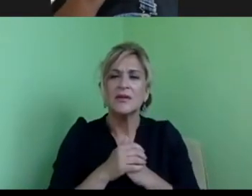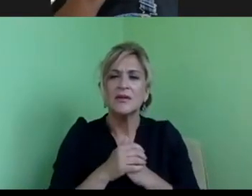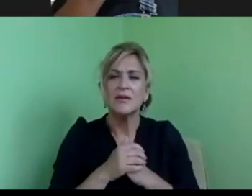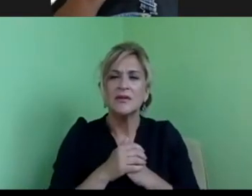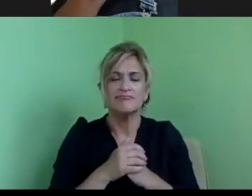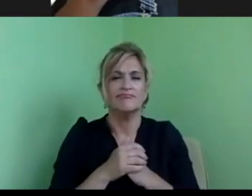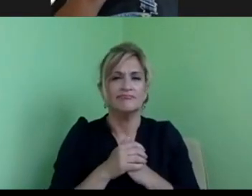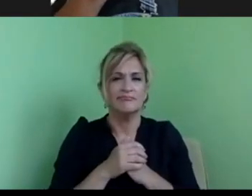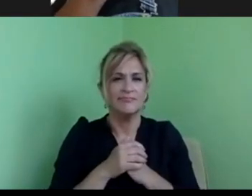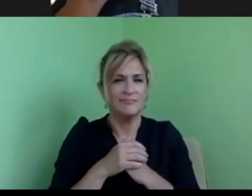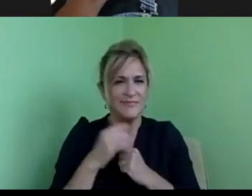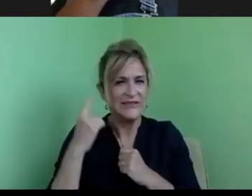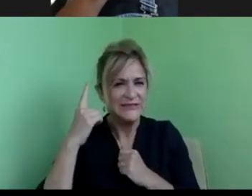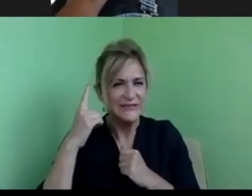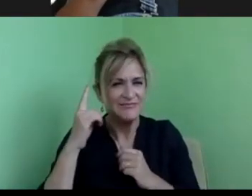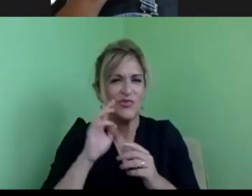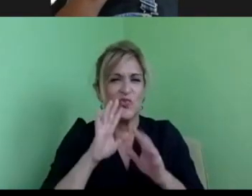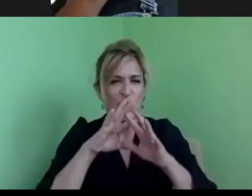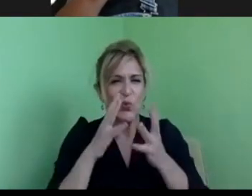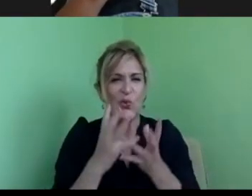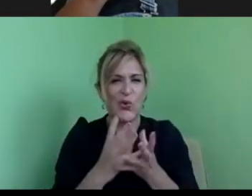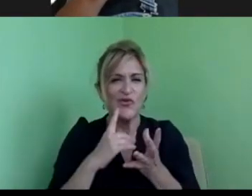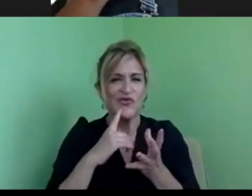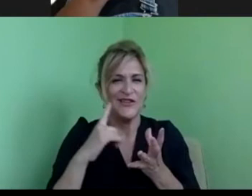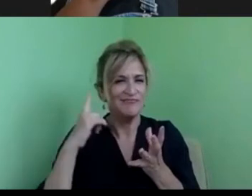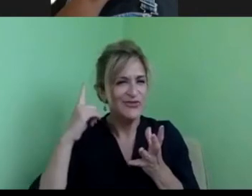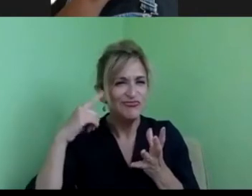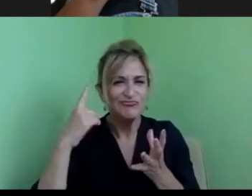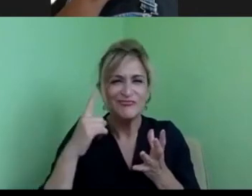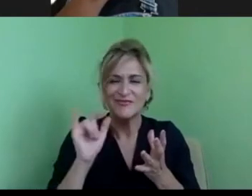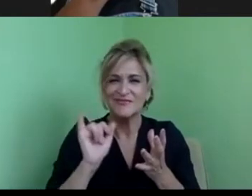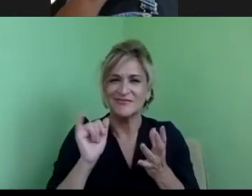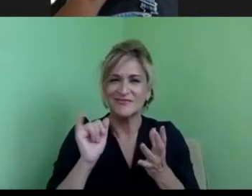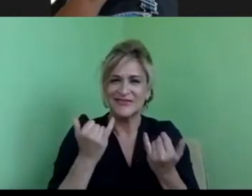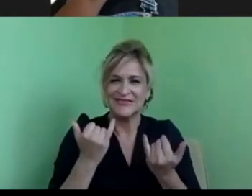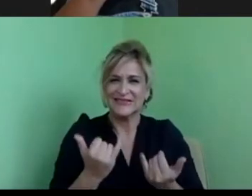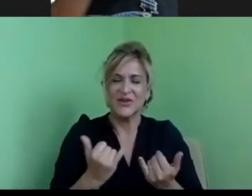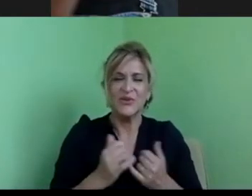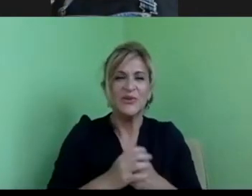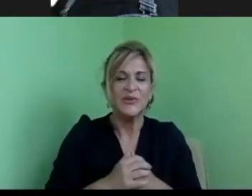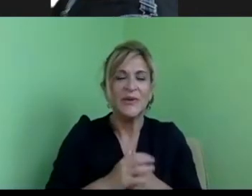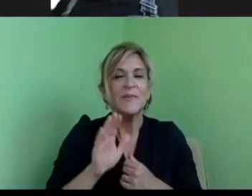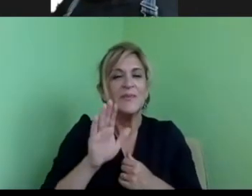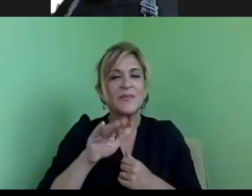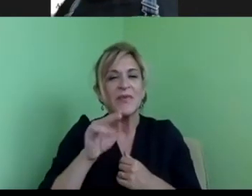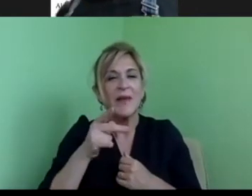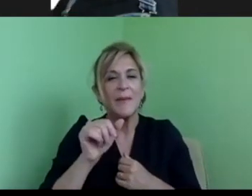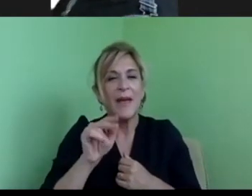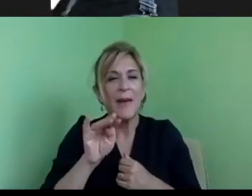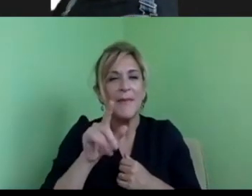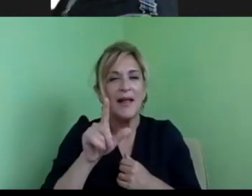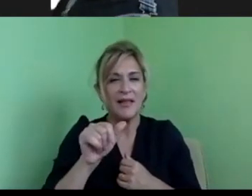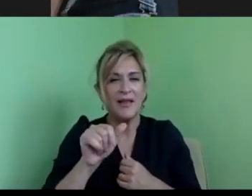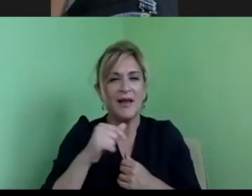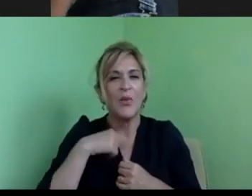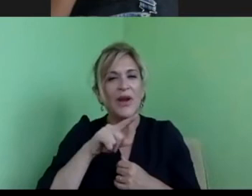insanity of the world that we're living in today um and pamela i wanted to ask you a little bit about